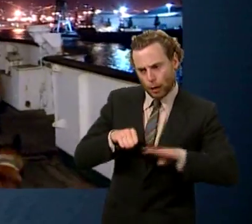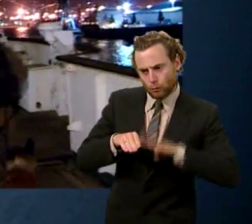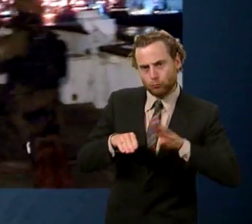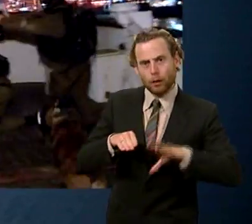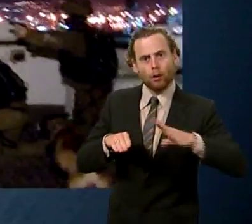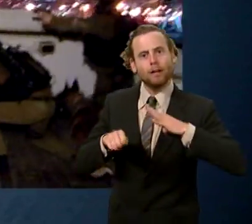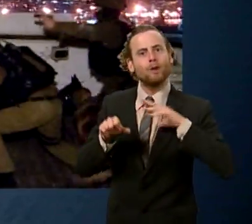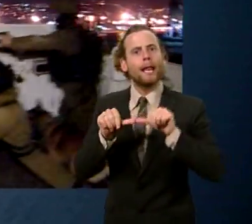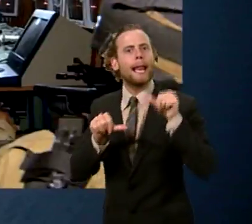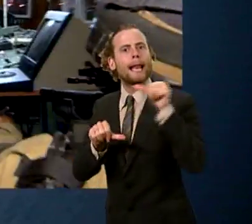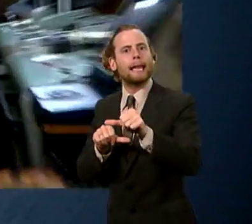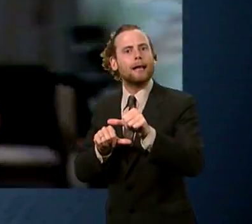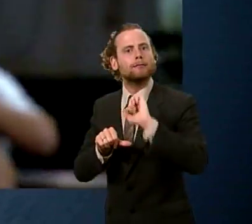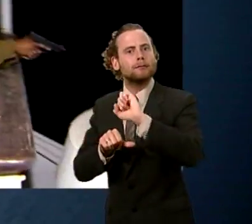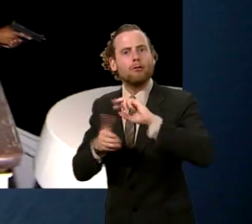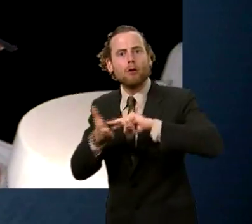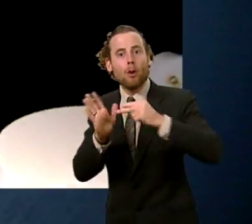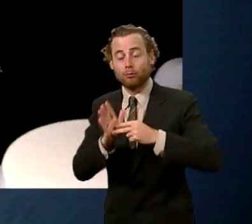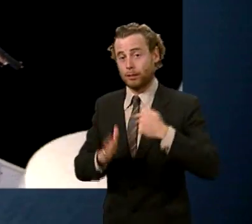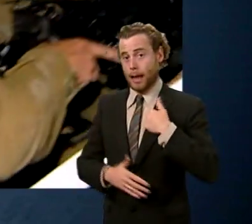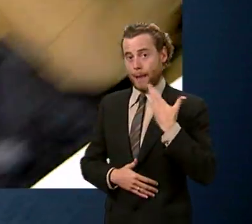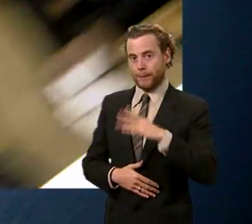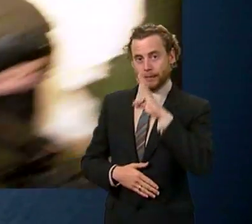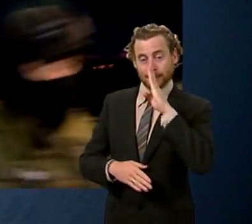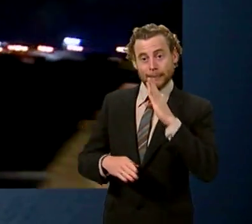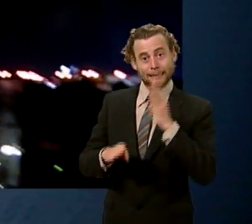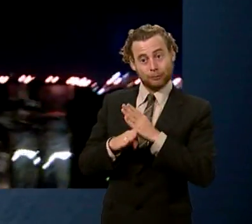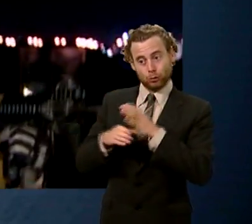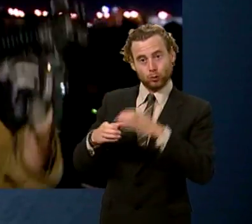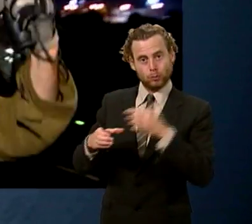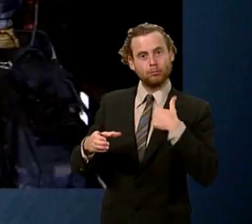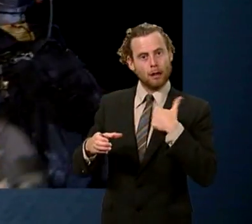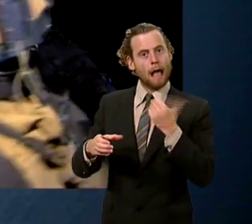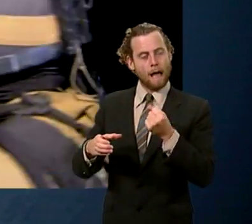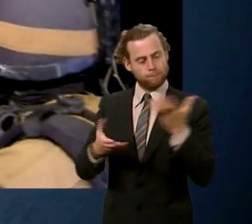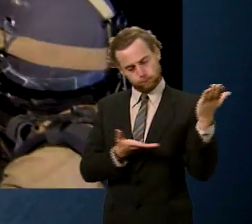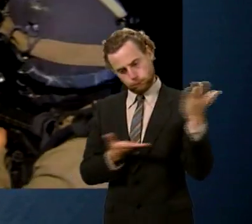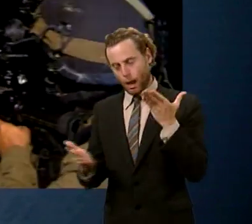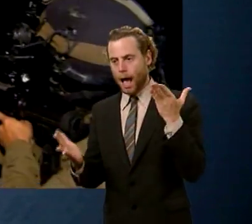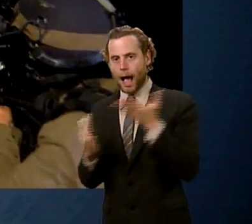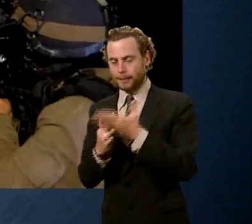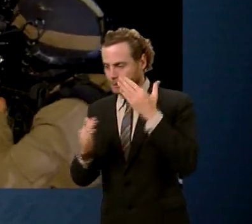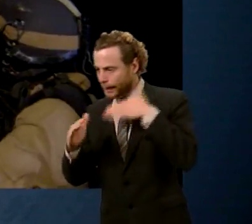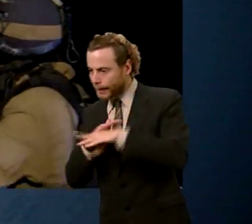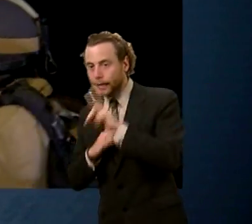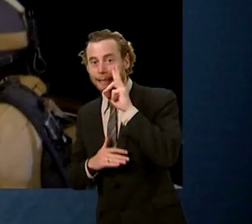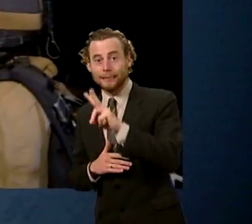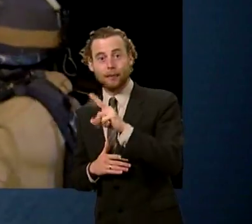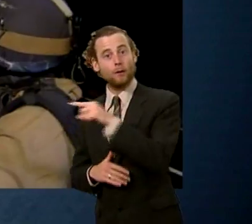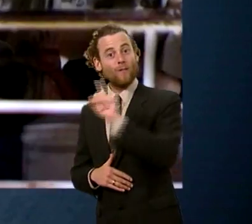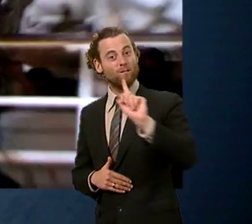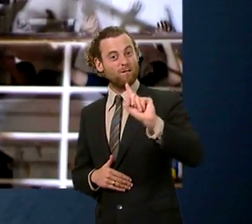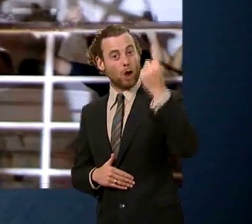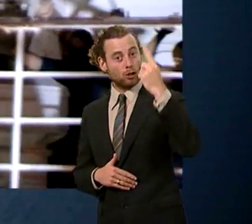I've had unique access to this top-secret unit. Naval Commando 13 has never been filmed by the media in action